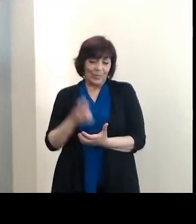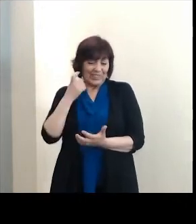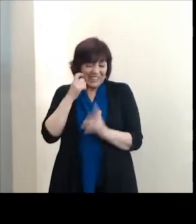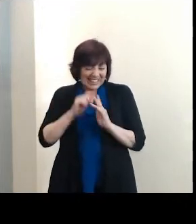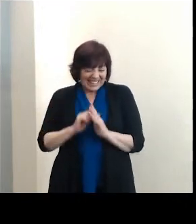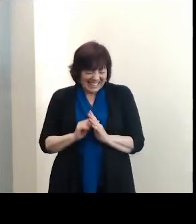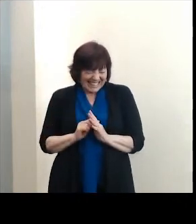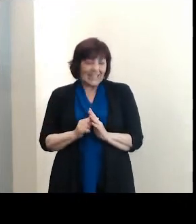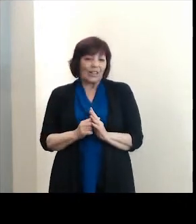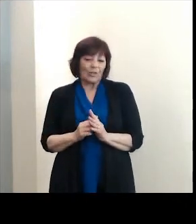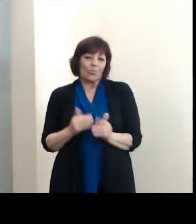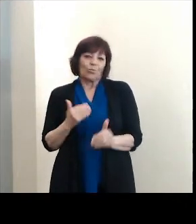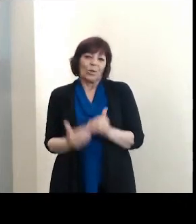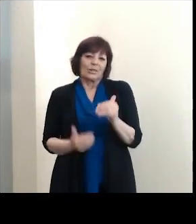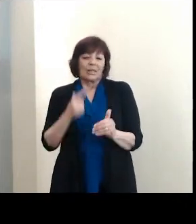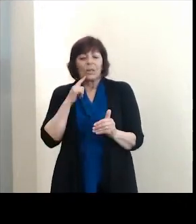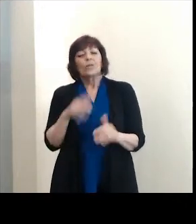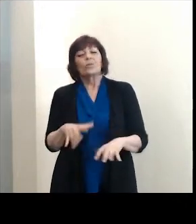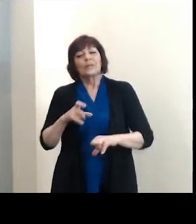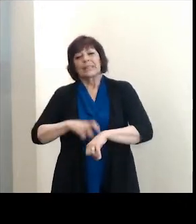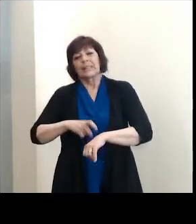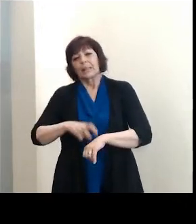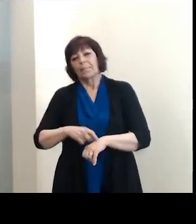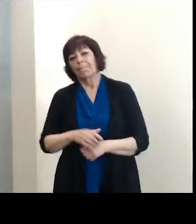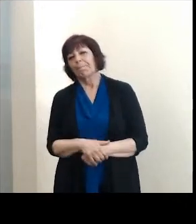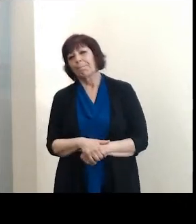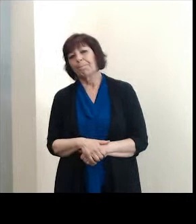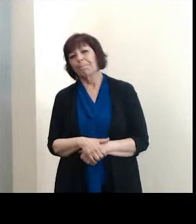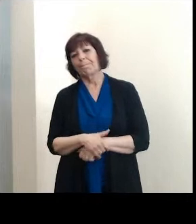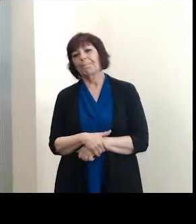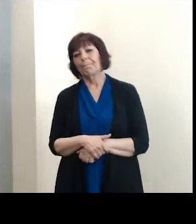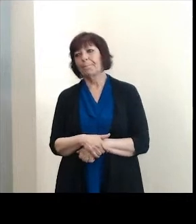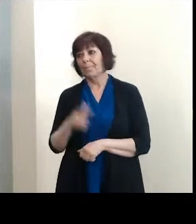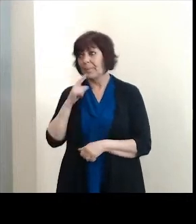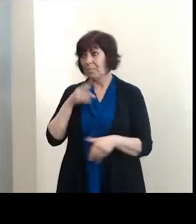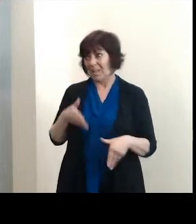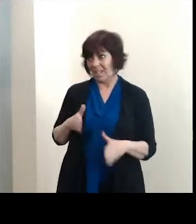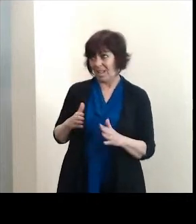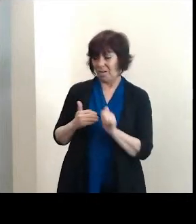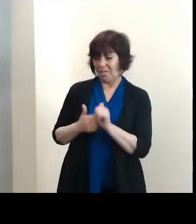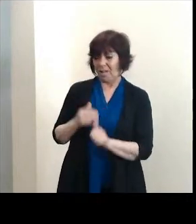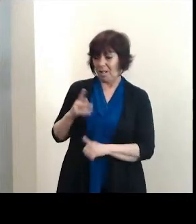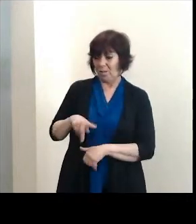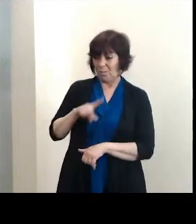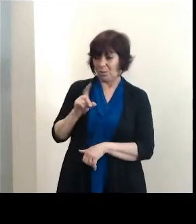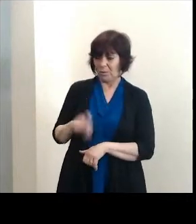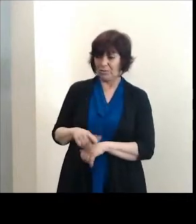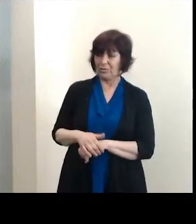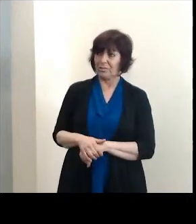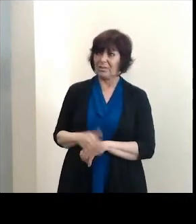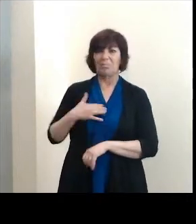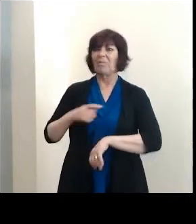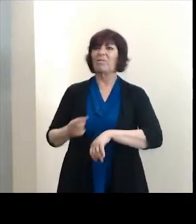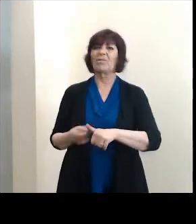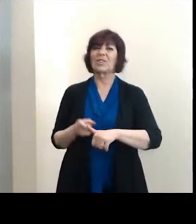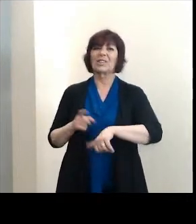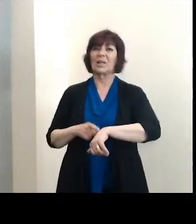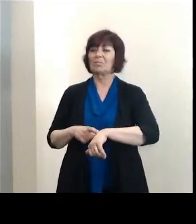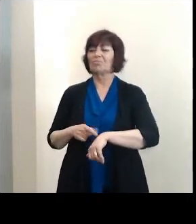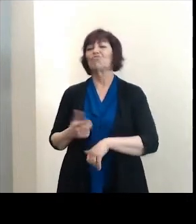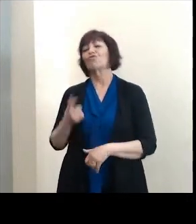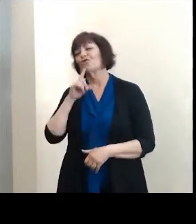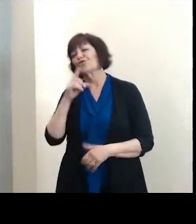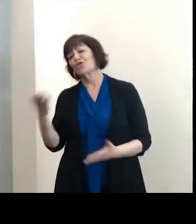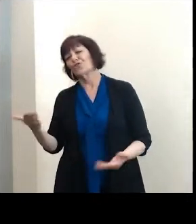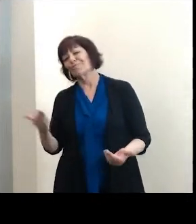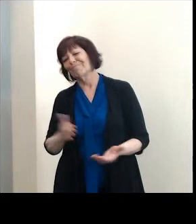starting a process that will probably take some time. Am I allowed to follow up here? Sorry, Sure. This is my first time on the... We'll give you a follow-up,